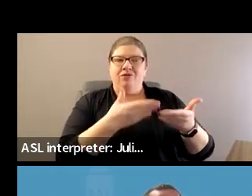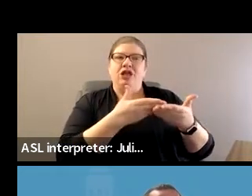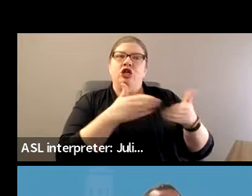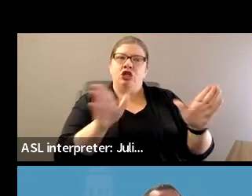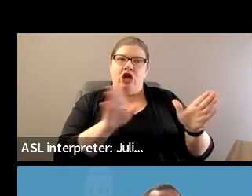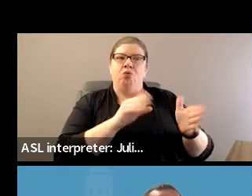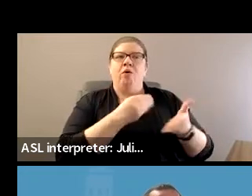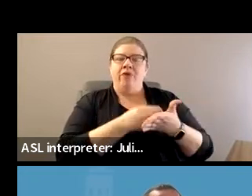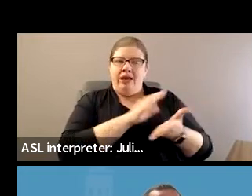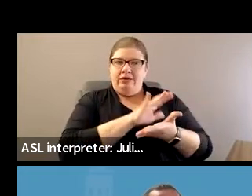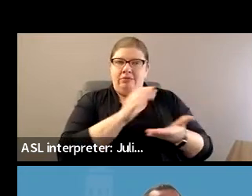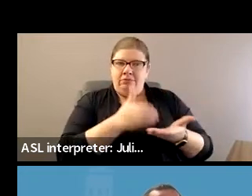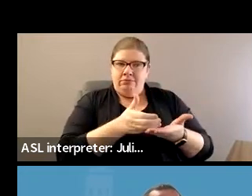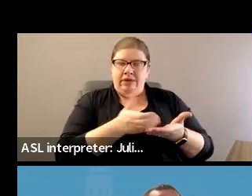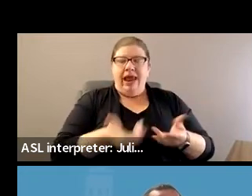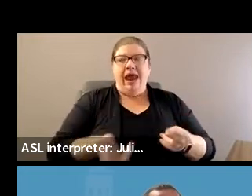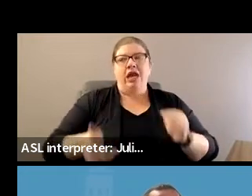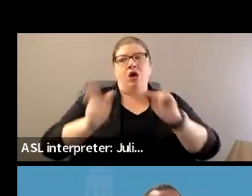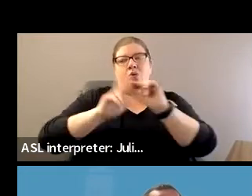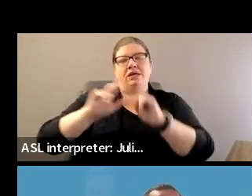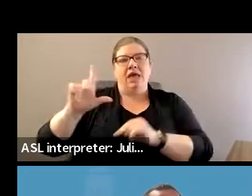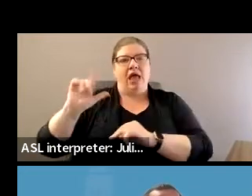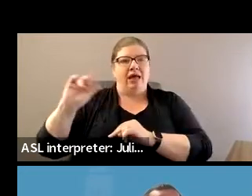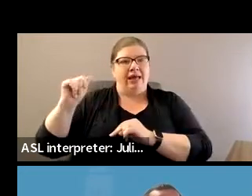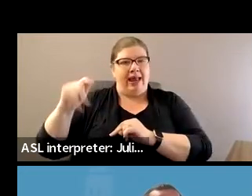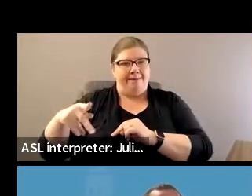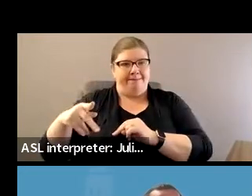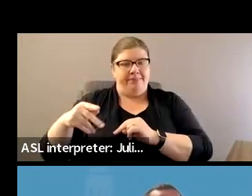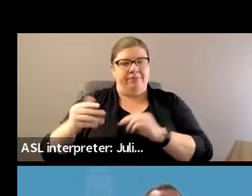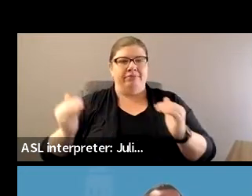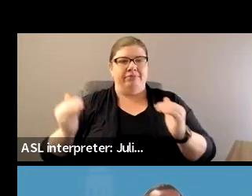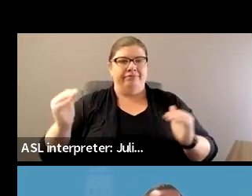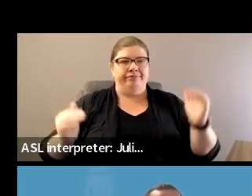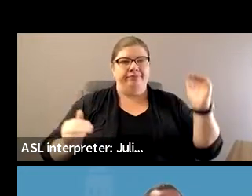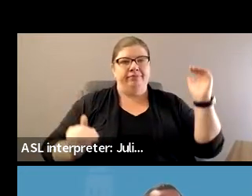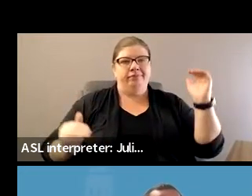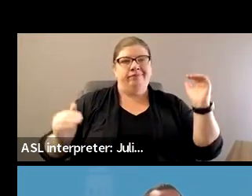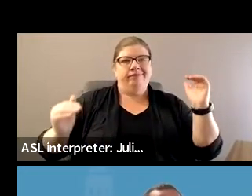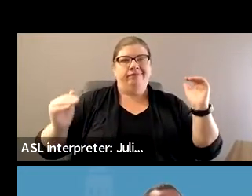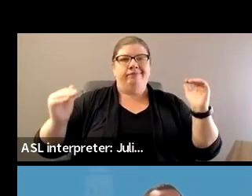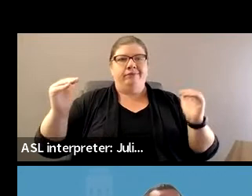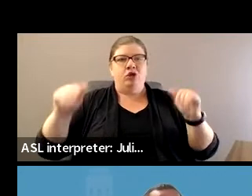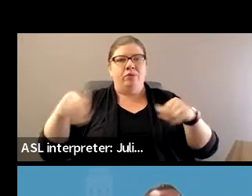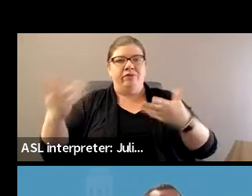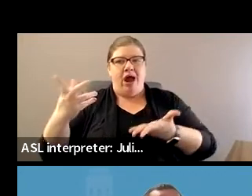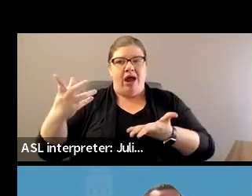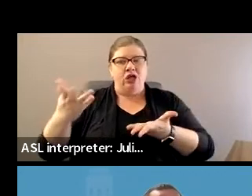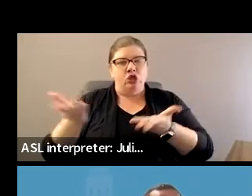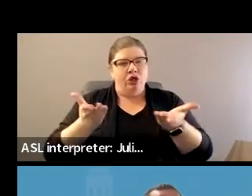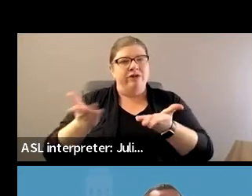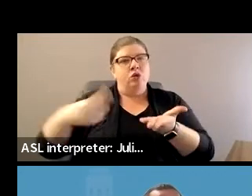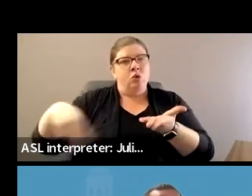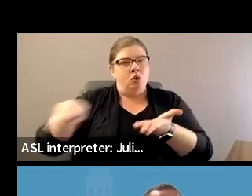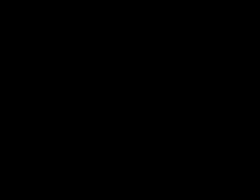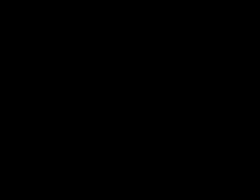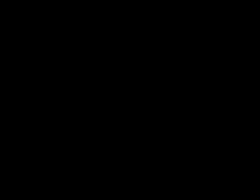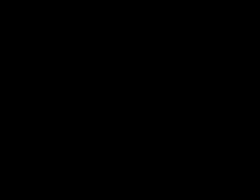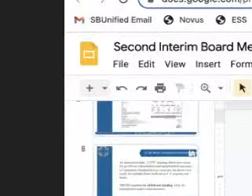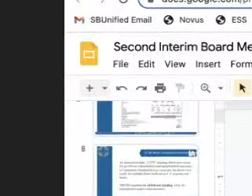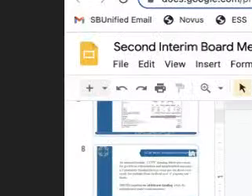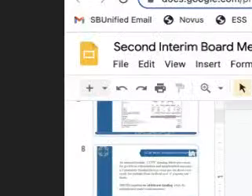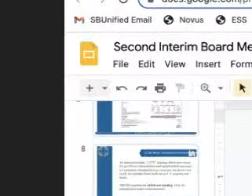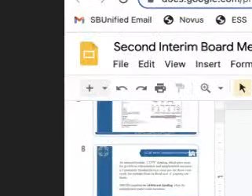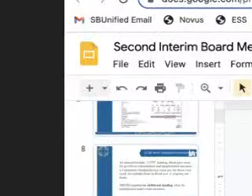fund and increase our LCAP funds in order to provide service to those students and to meet our goals.